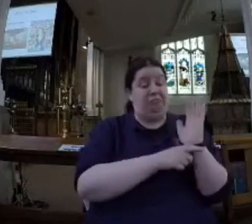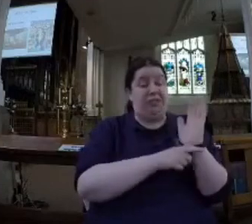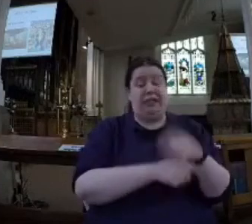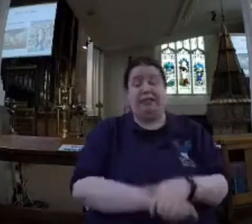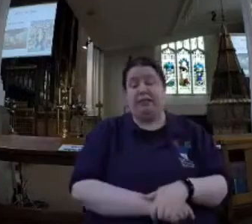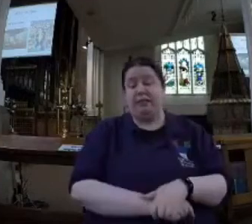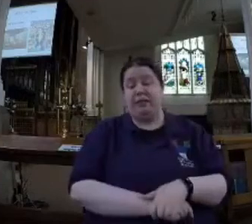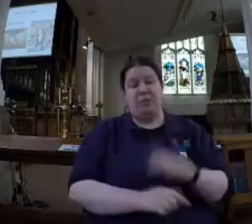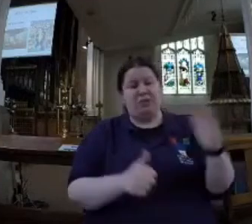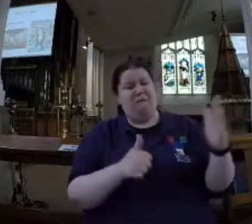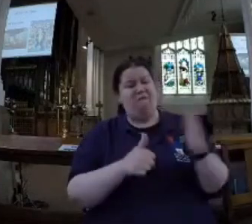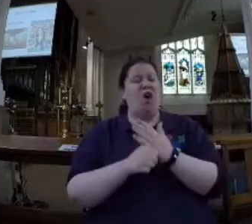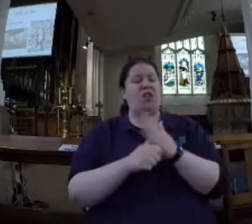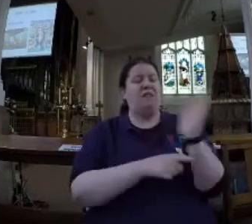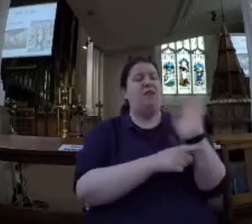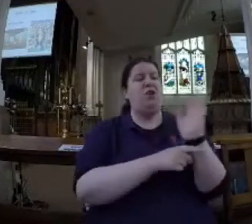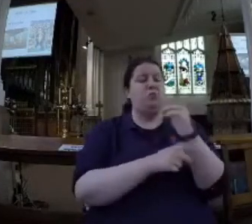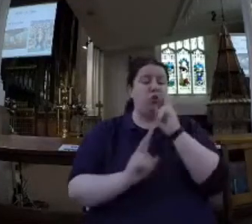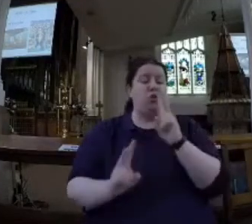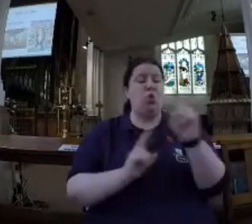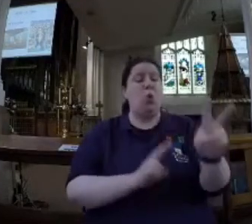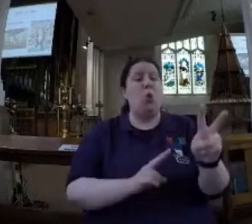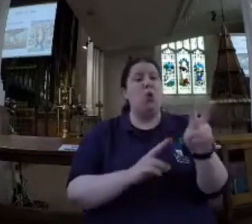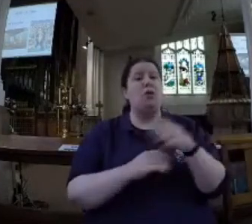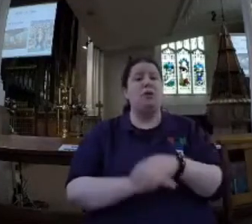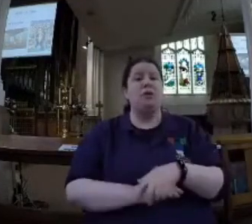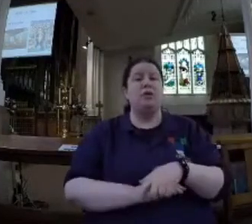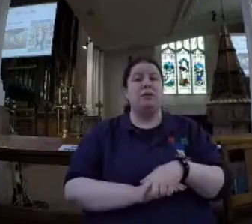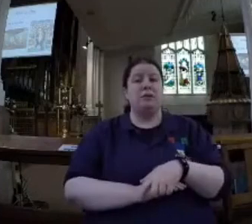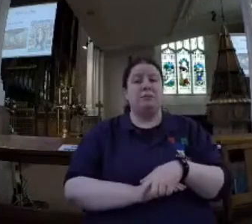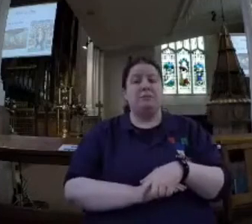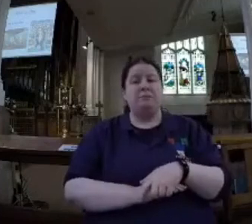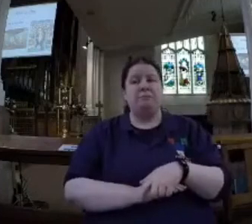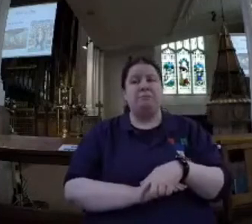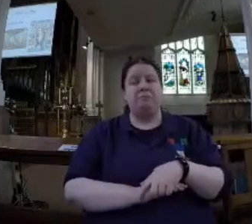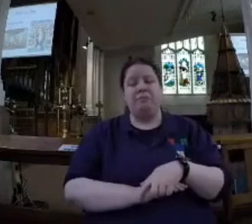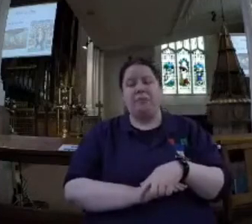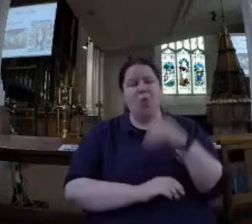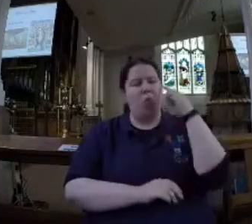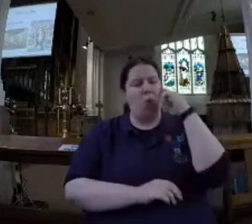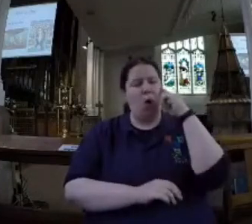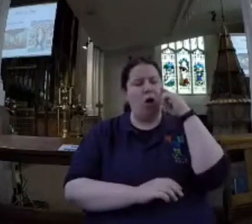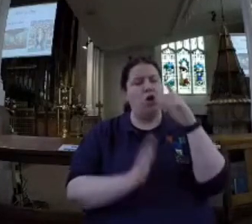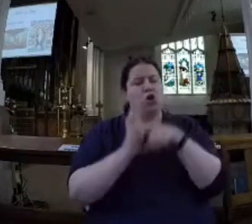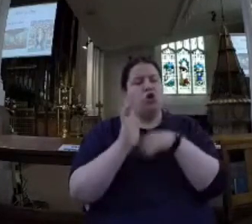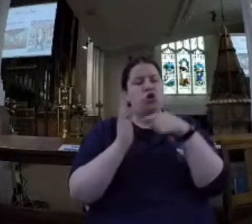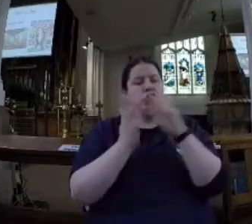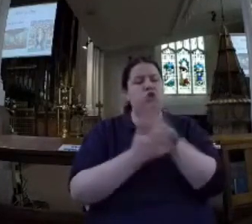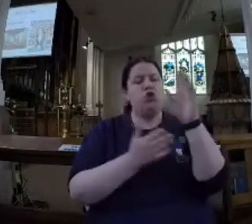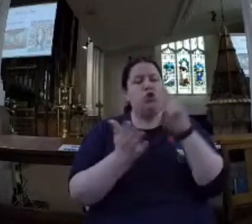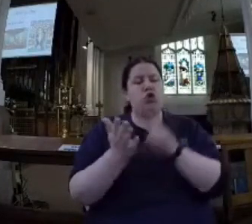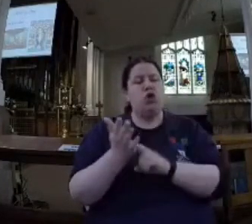first films I ever saw in the cinema, which possibly dates me a bit. But I always thought John Travolta was